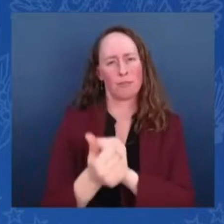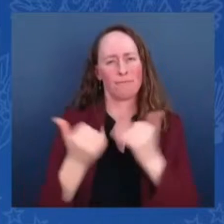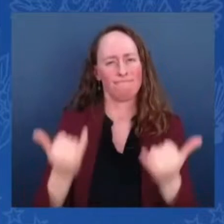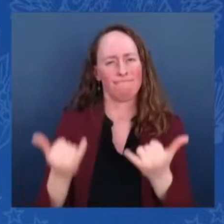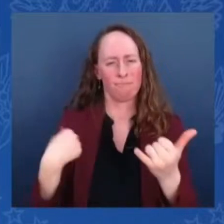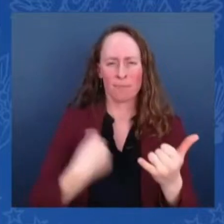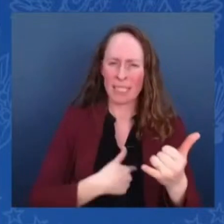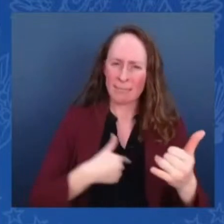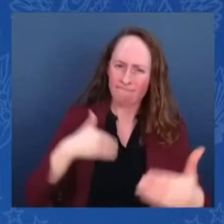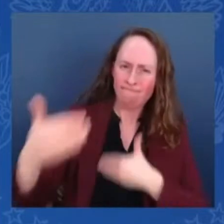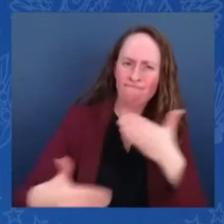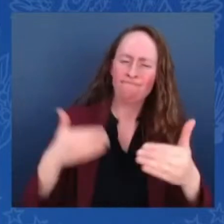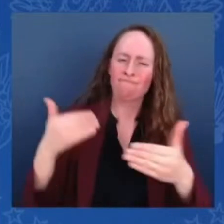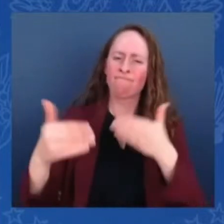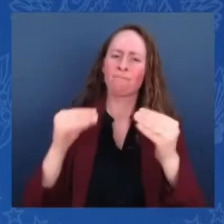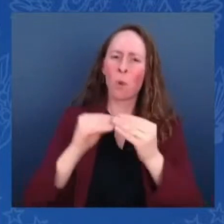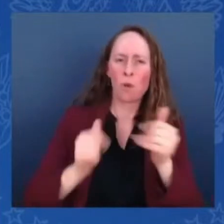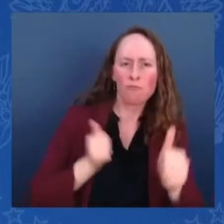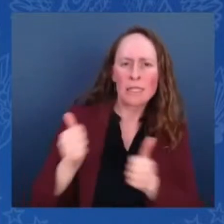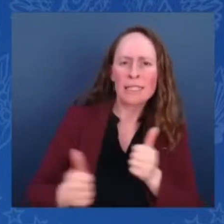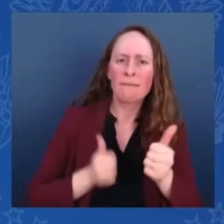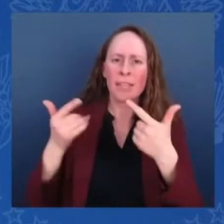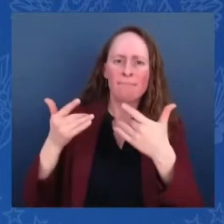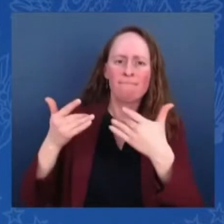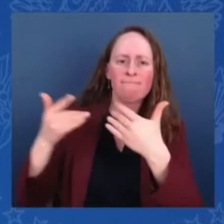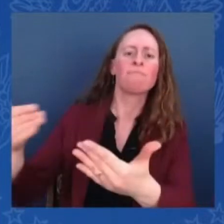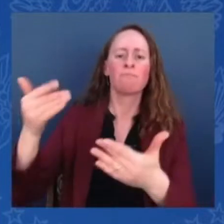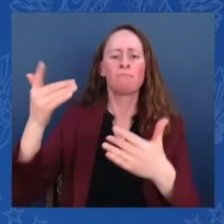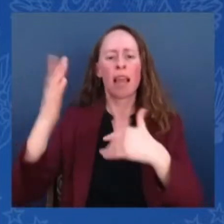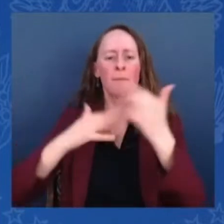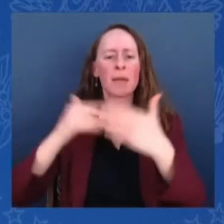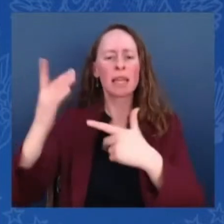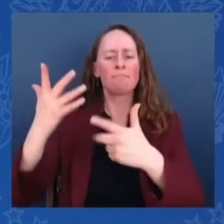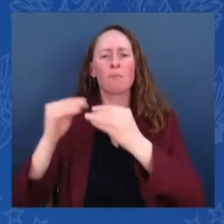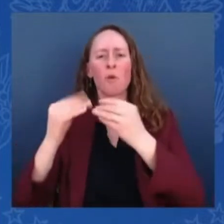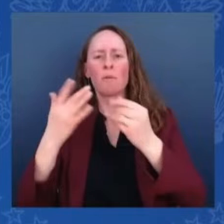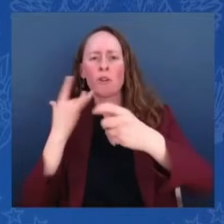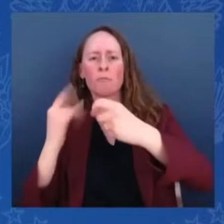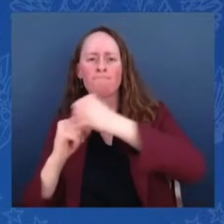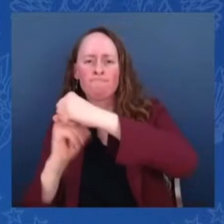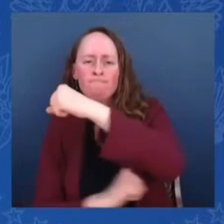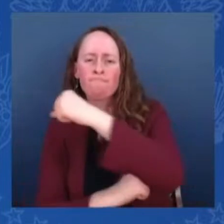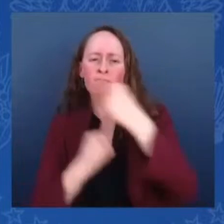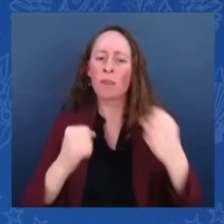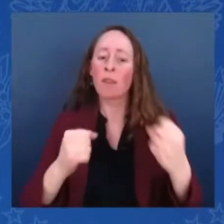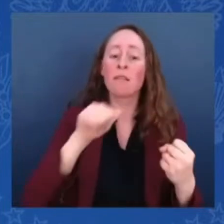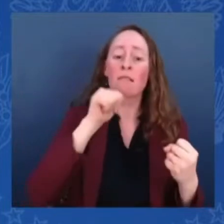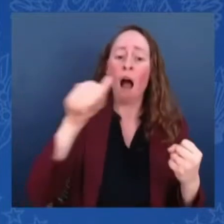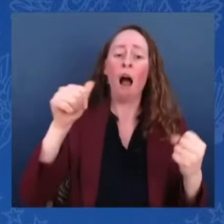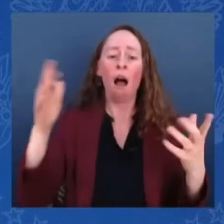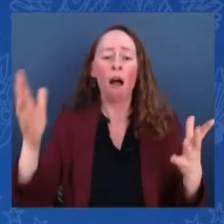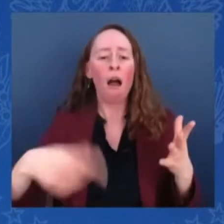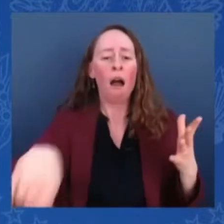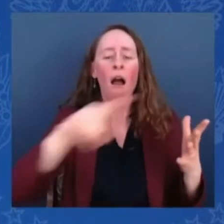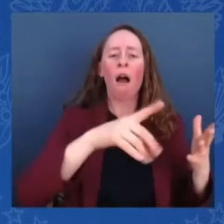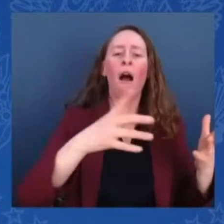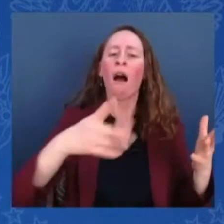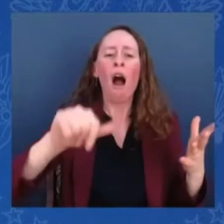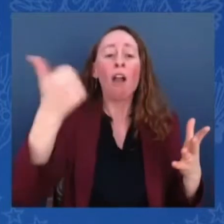build high-impact infrastructure in developing nations. It's called PGI. You all know that better than